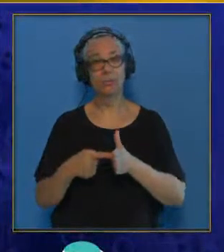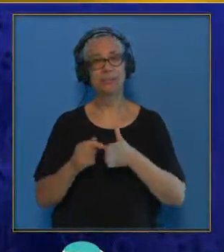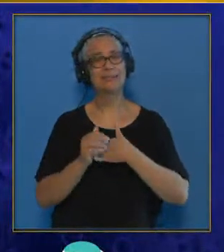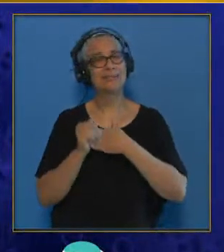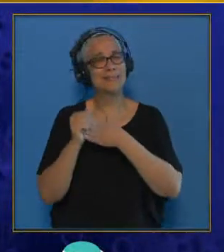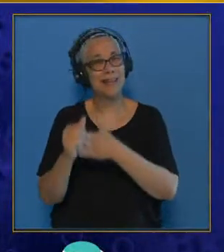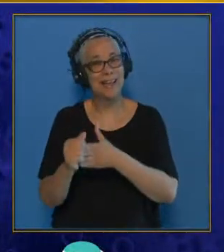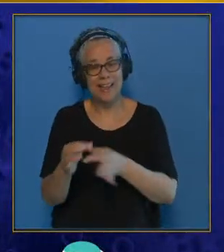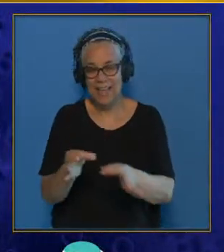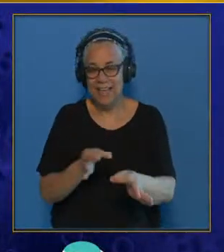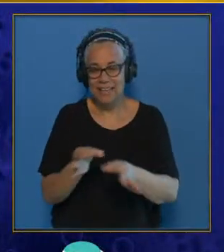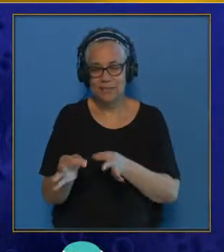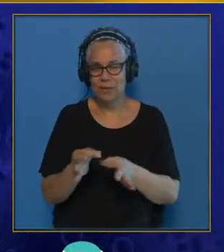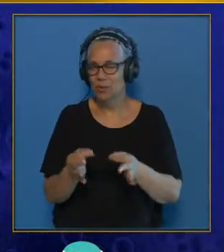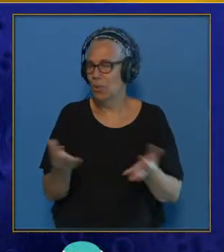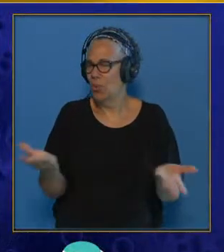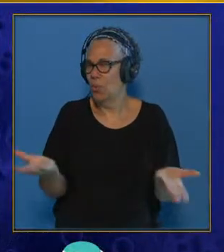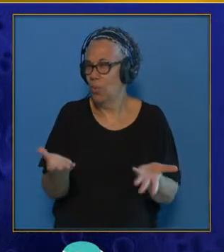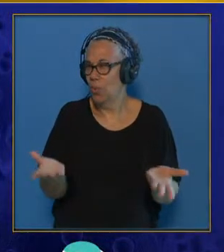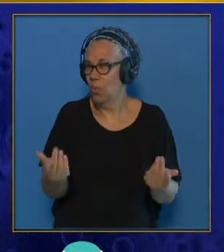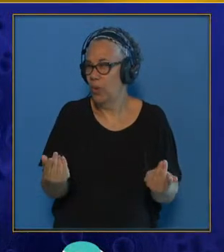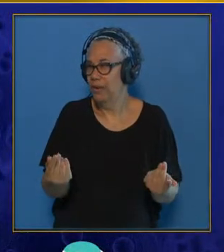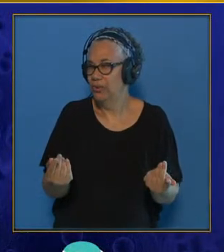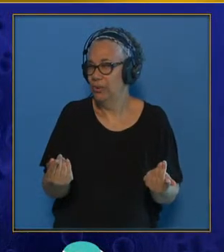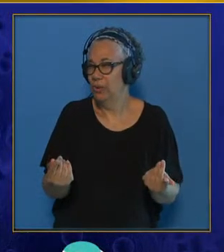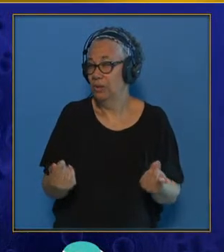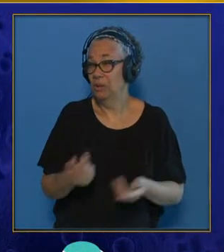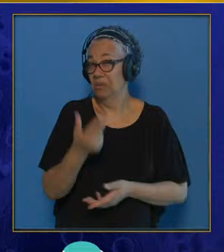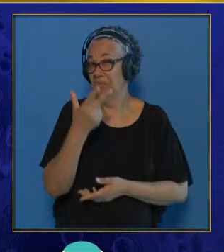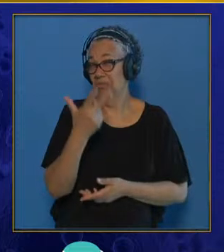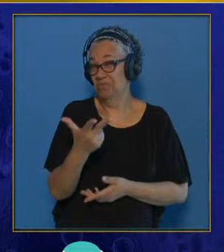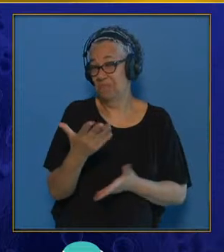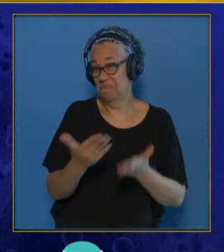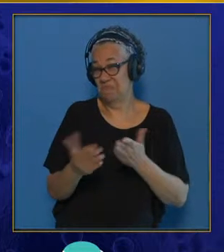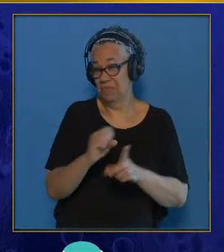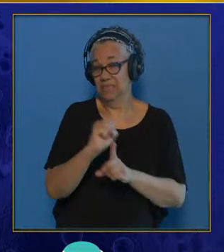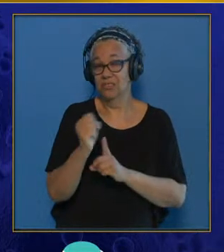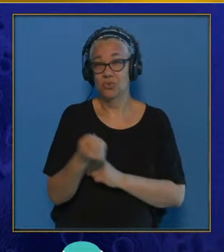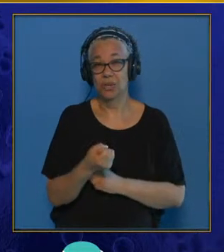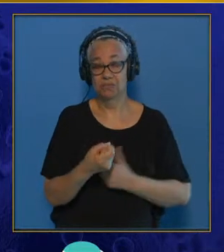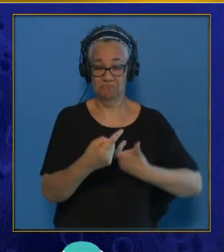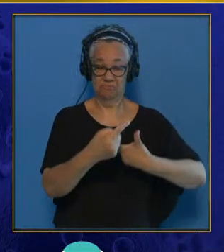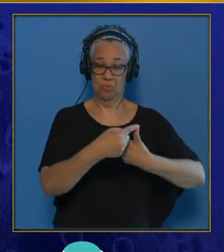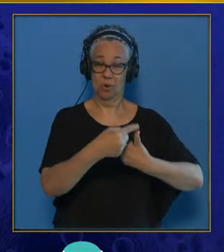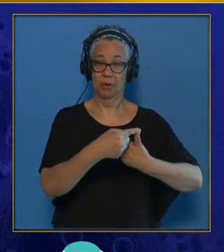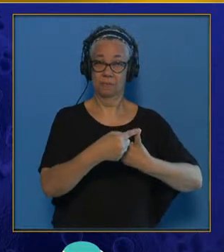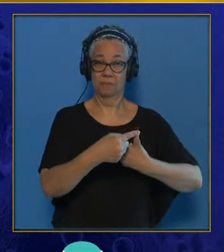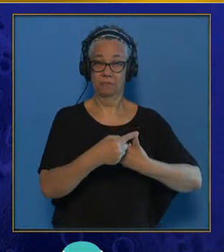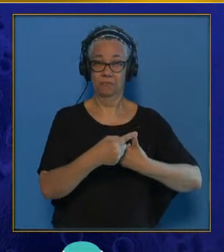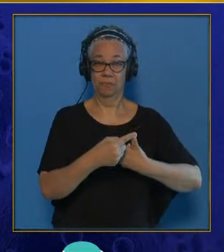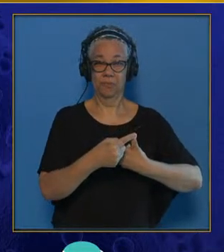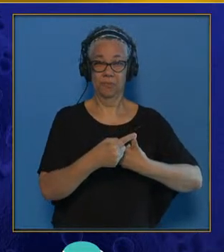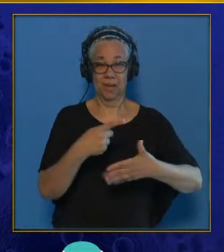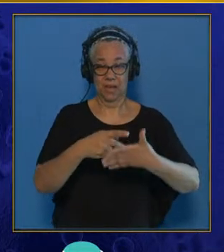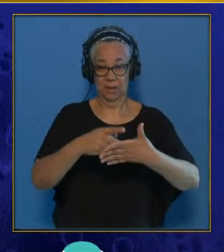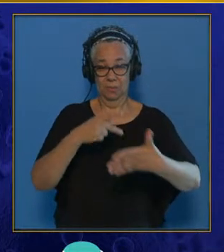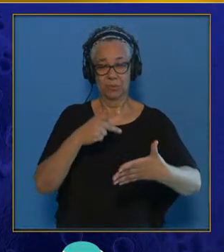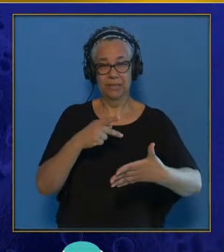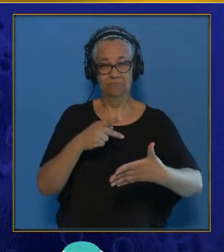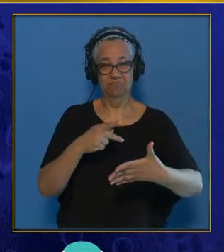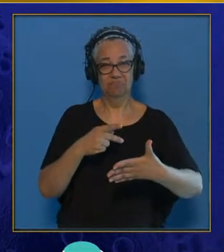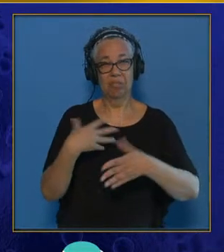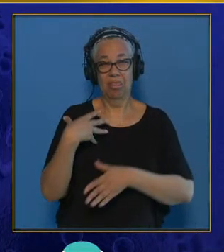breaks down the action a traveler must take into 3 possible situations. 1, if you have a pre-departure